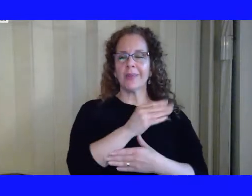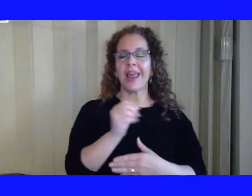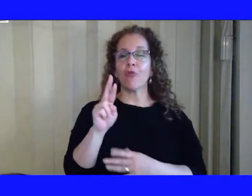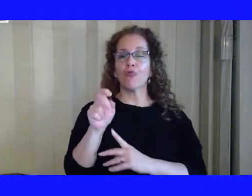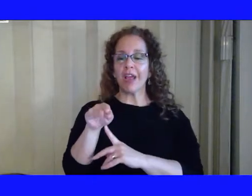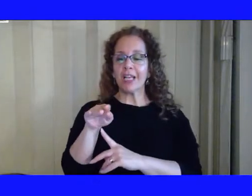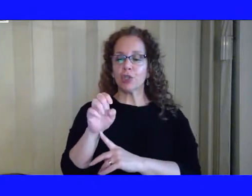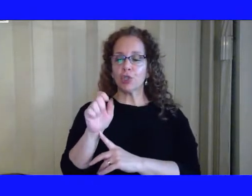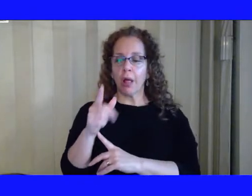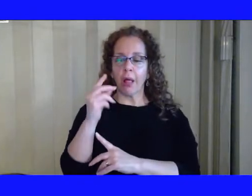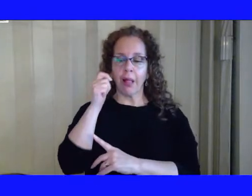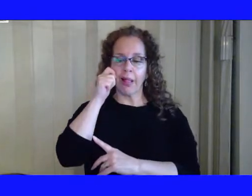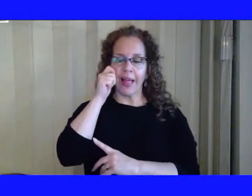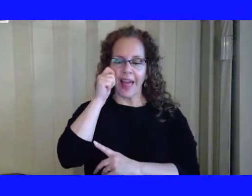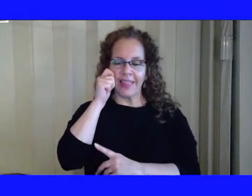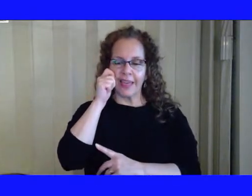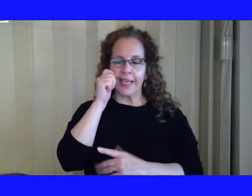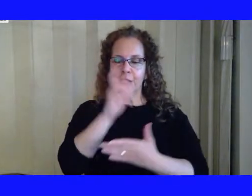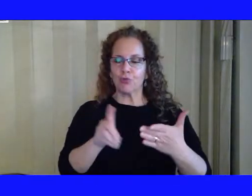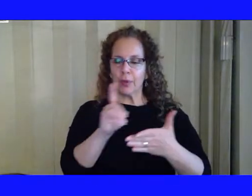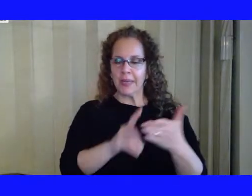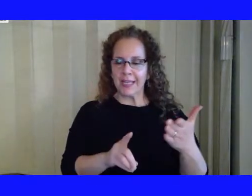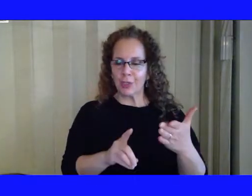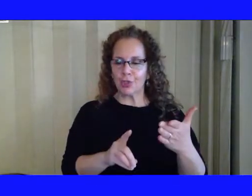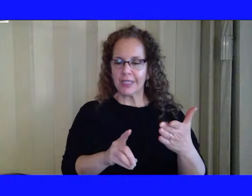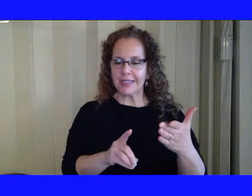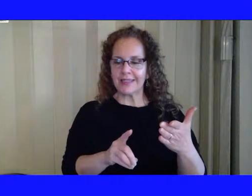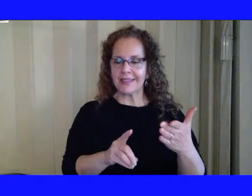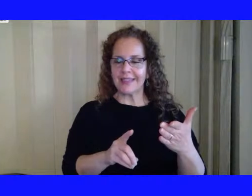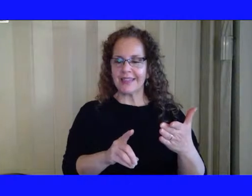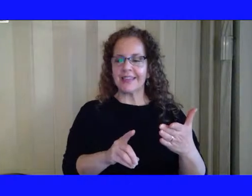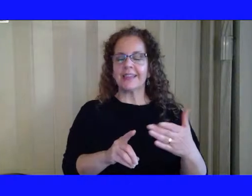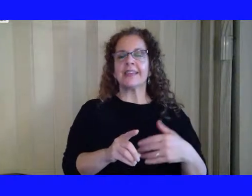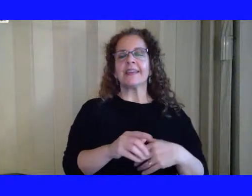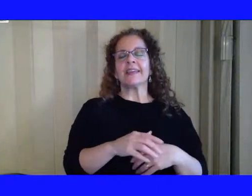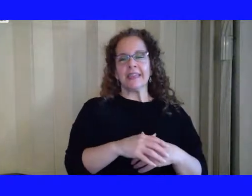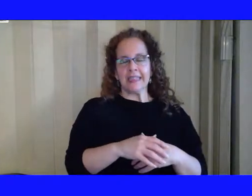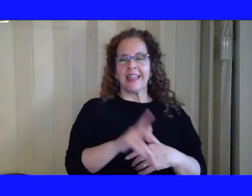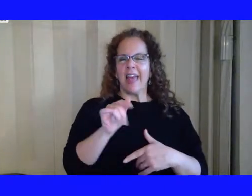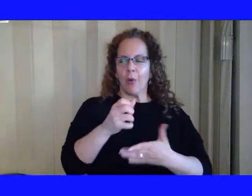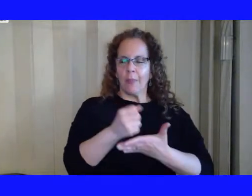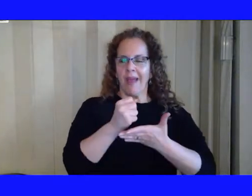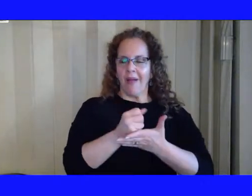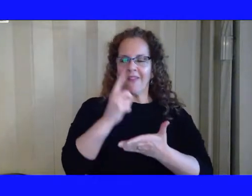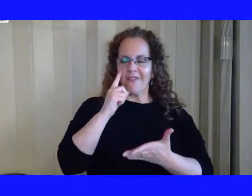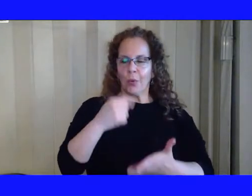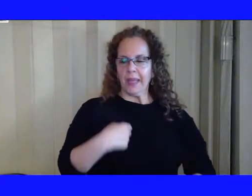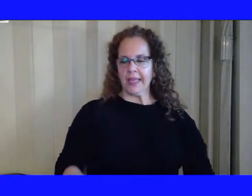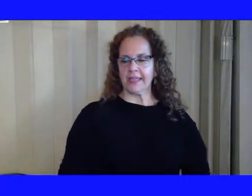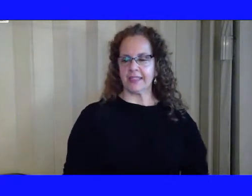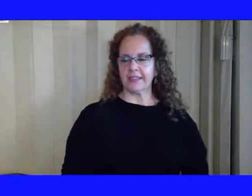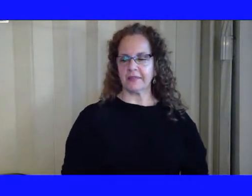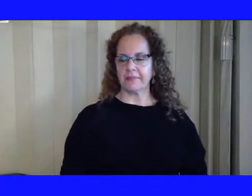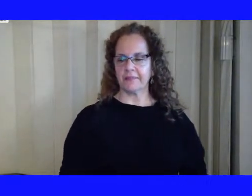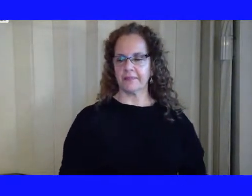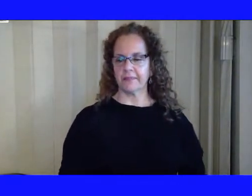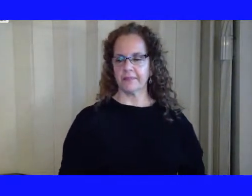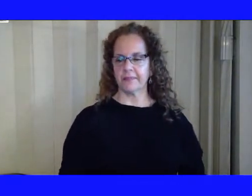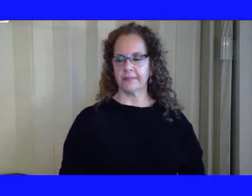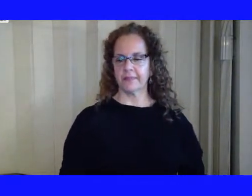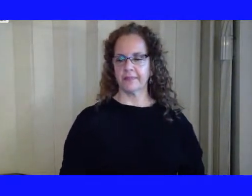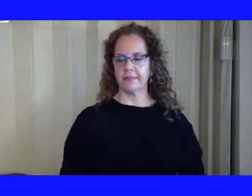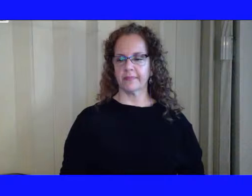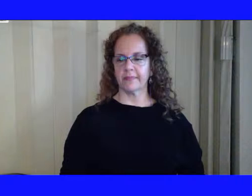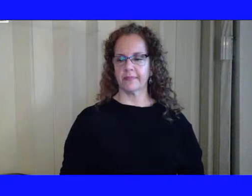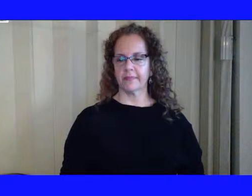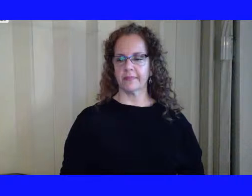deals with those complaints is different than how a behavioral health unit should deal with it, and it's different than how an outpatient clinic